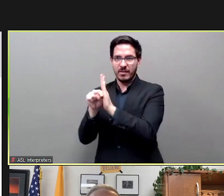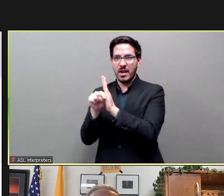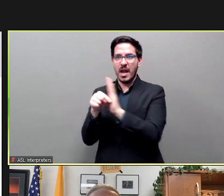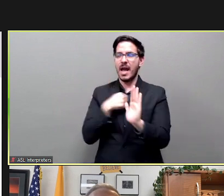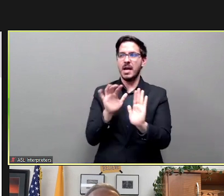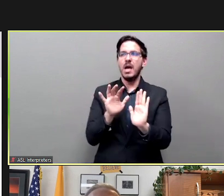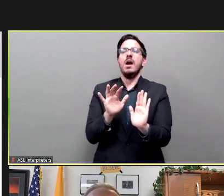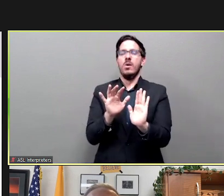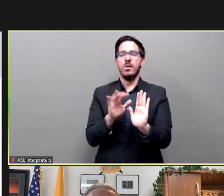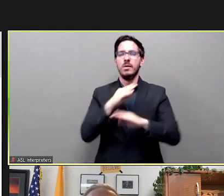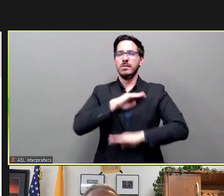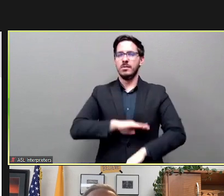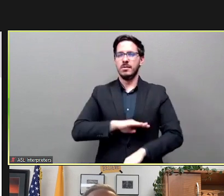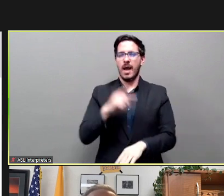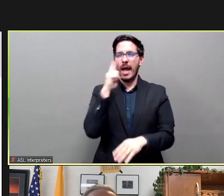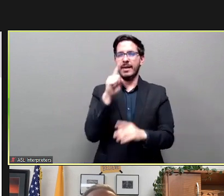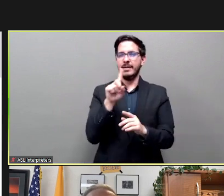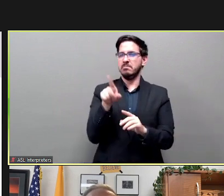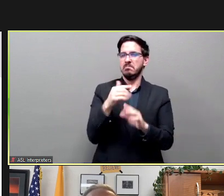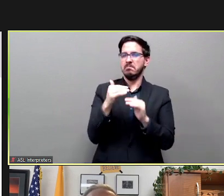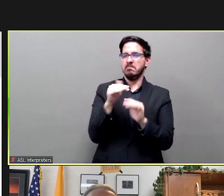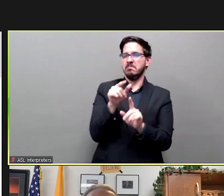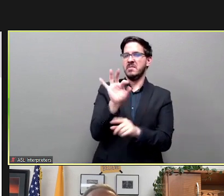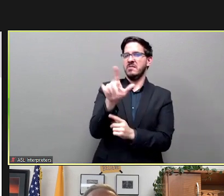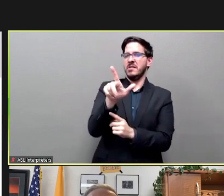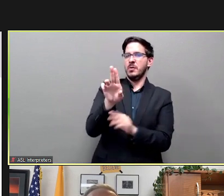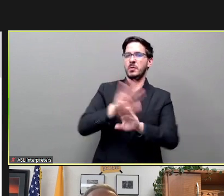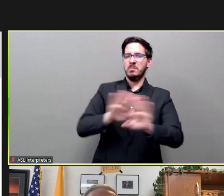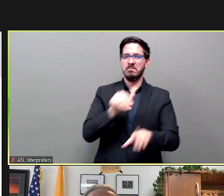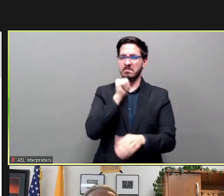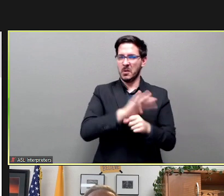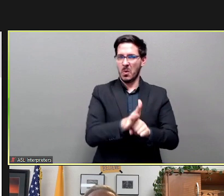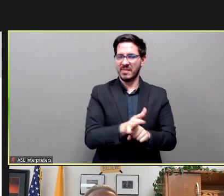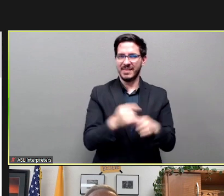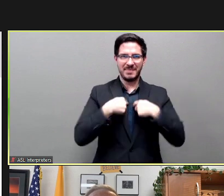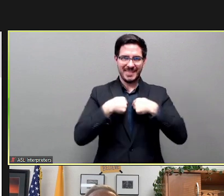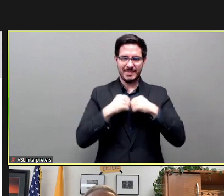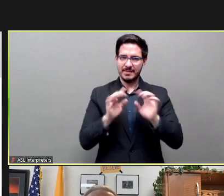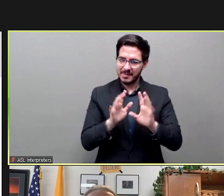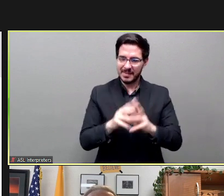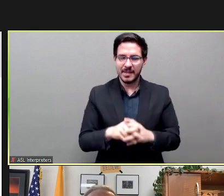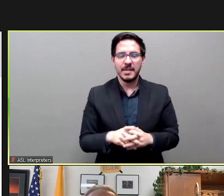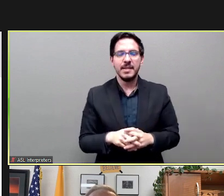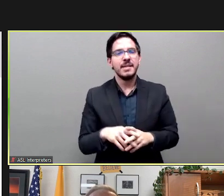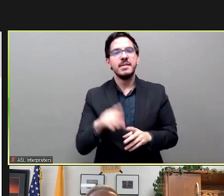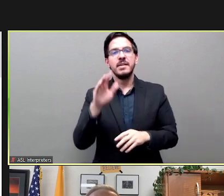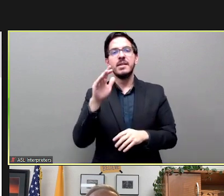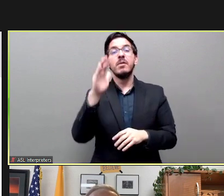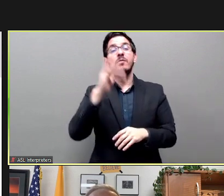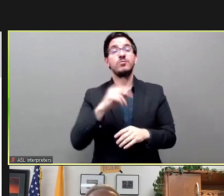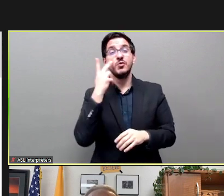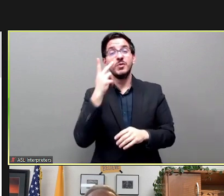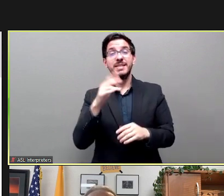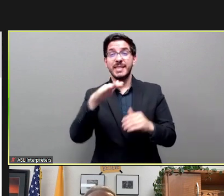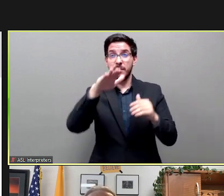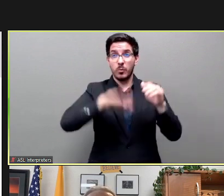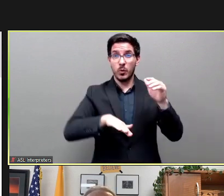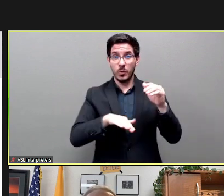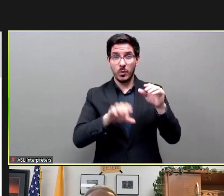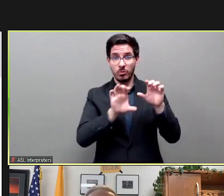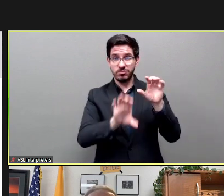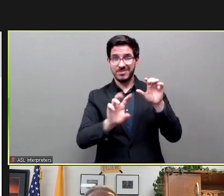influenza for that period of time. And then you can see below that the earlier,